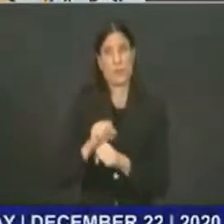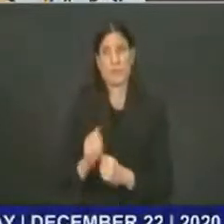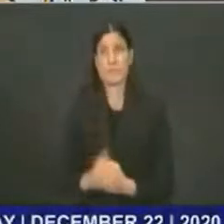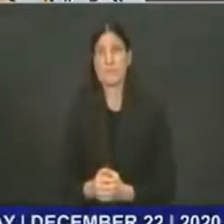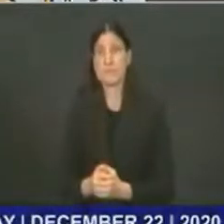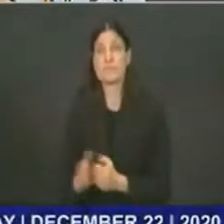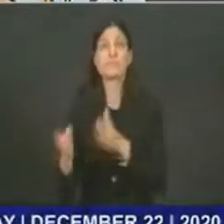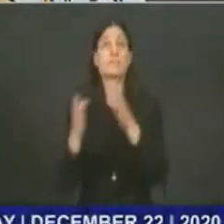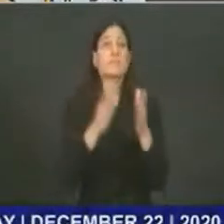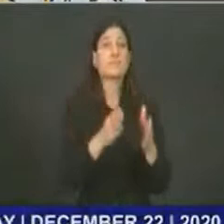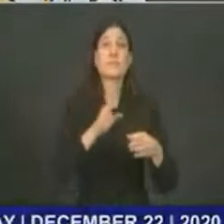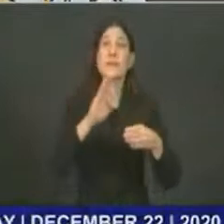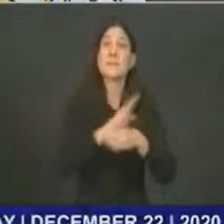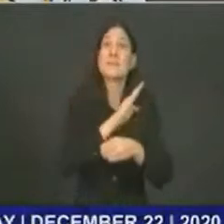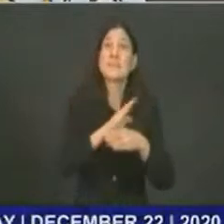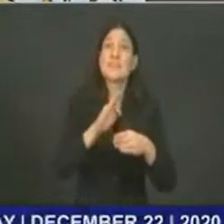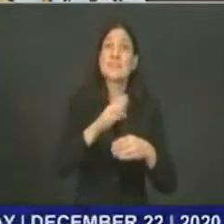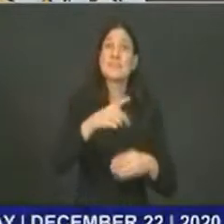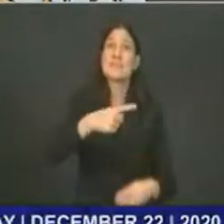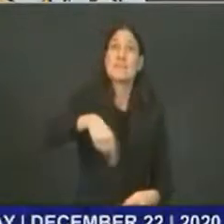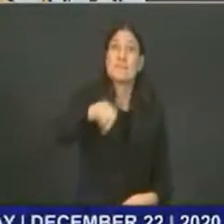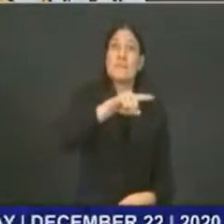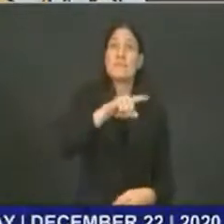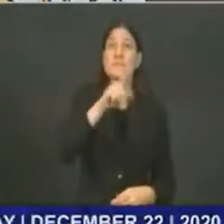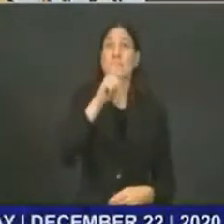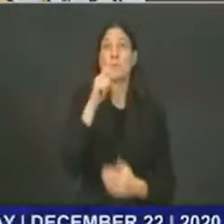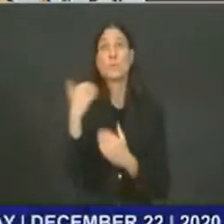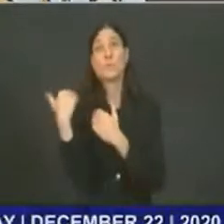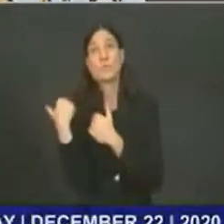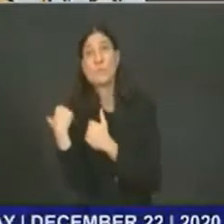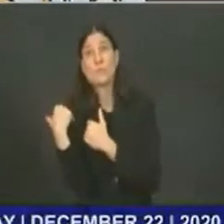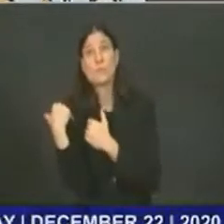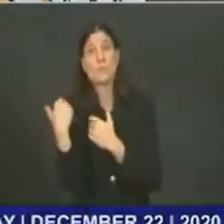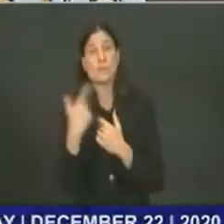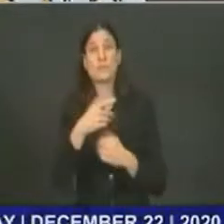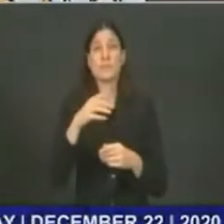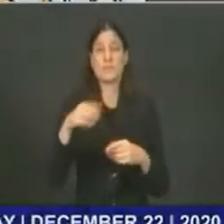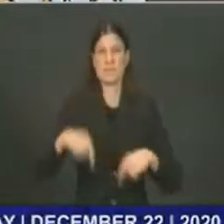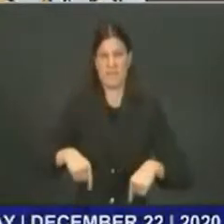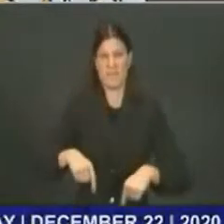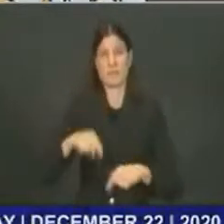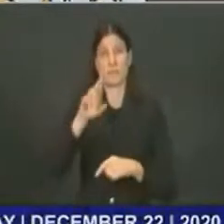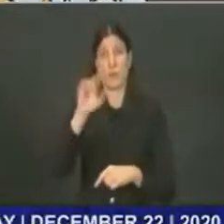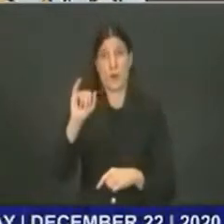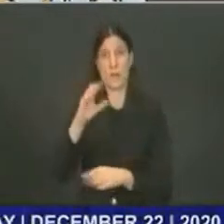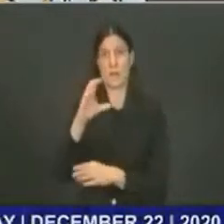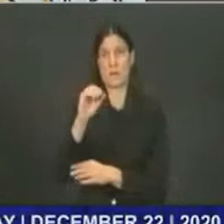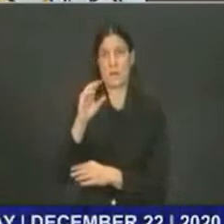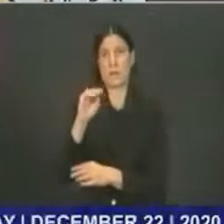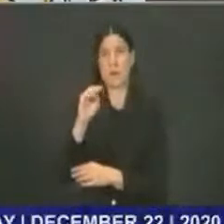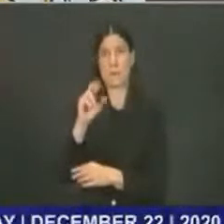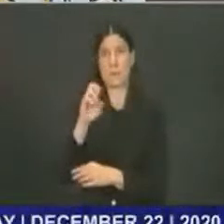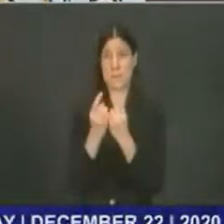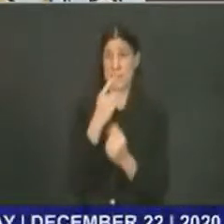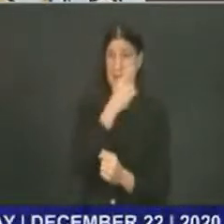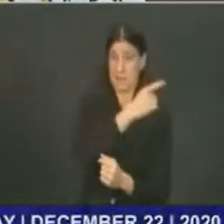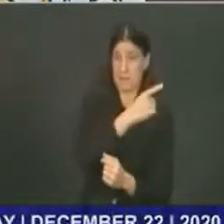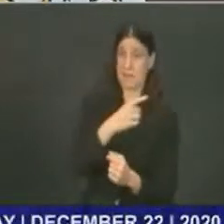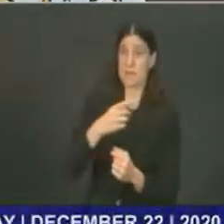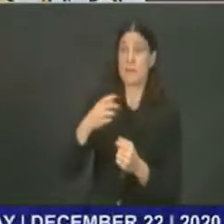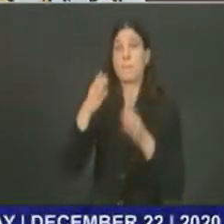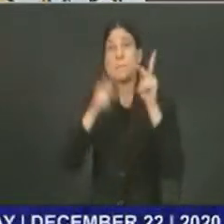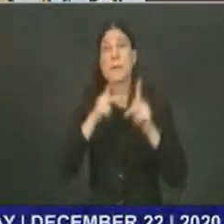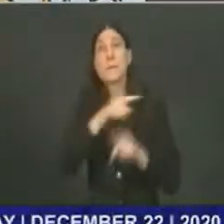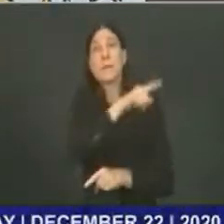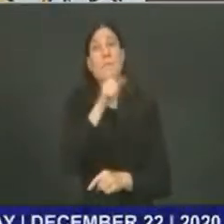working endlessly. DBR. Nobody likes it when the inspector shows up at your restaurant, let's be